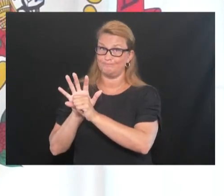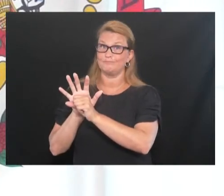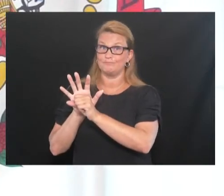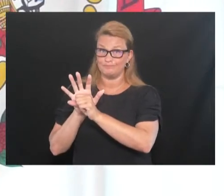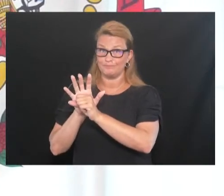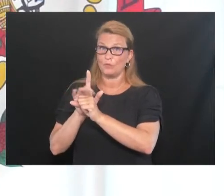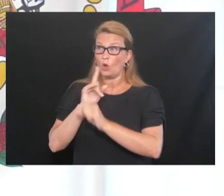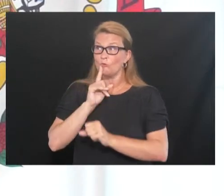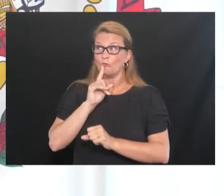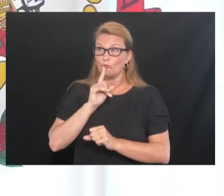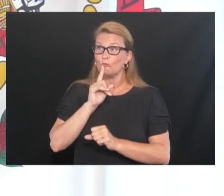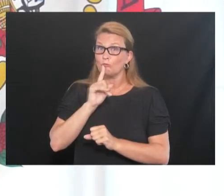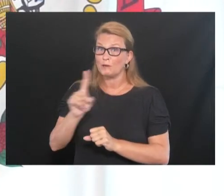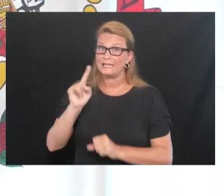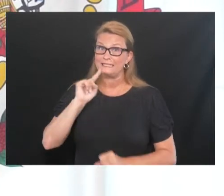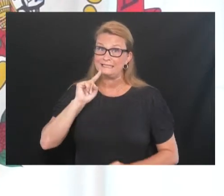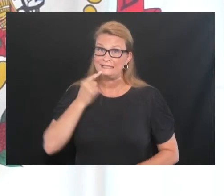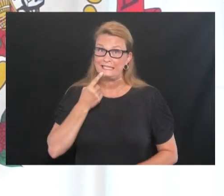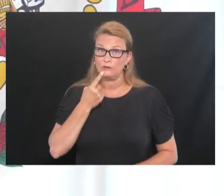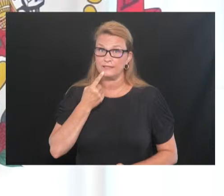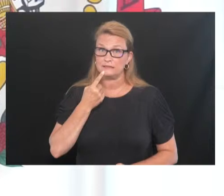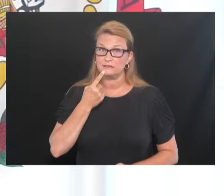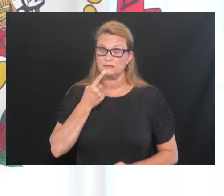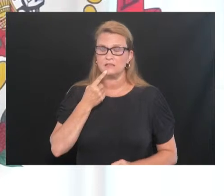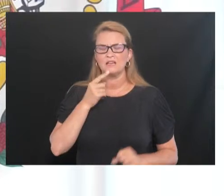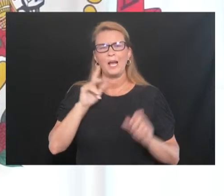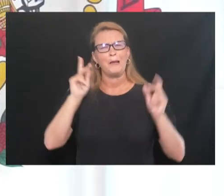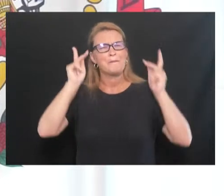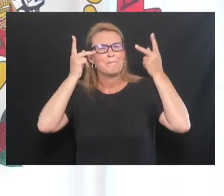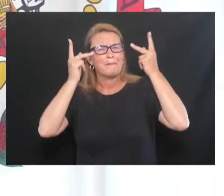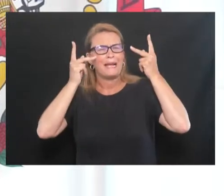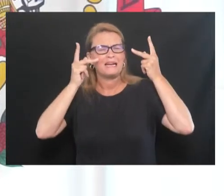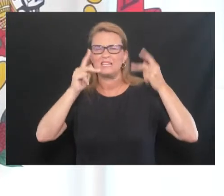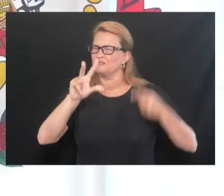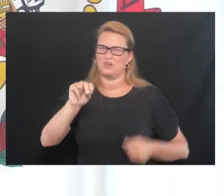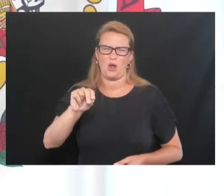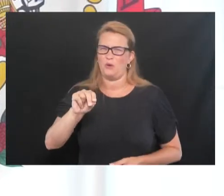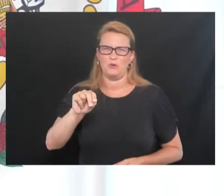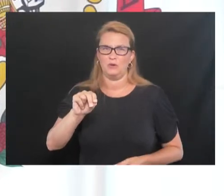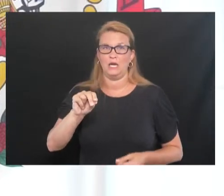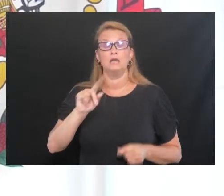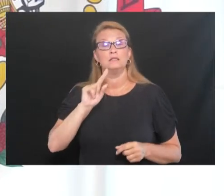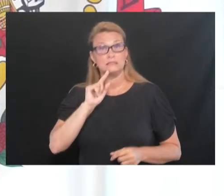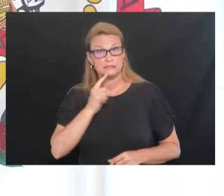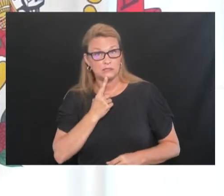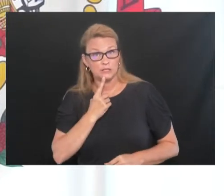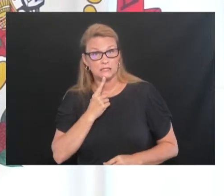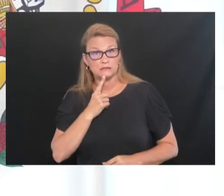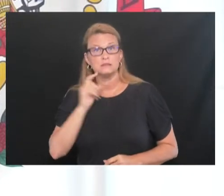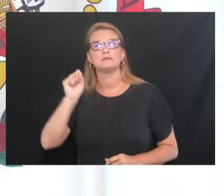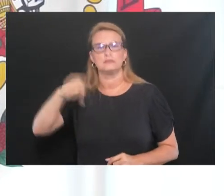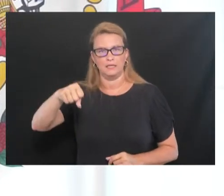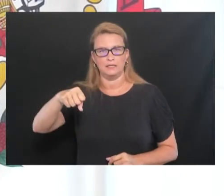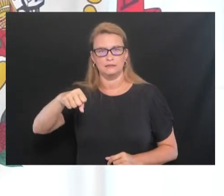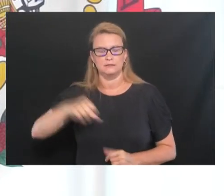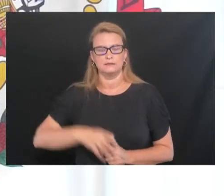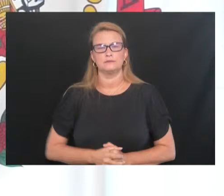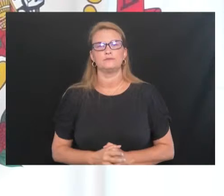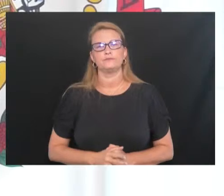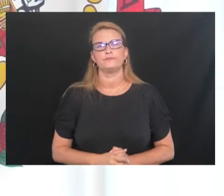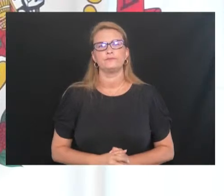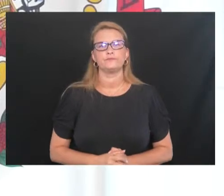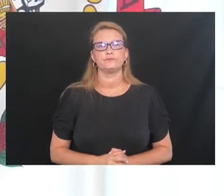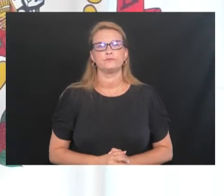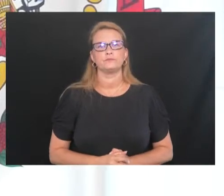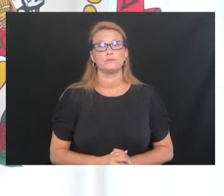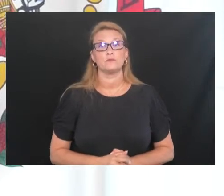concerned about. Not panicked about, but concerned. And absolutely what we need to do, and that's